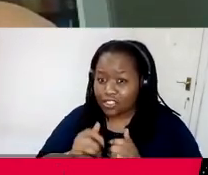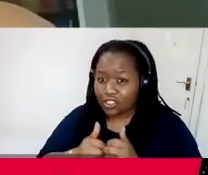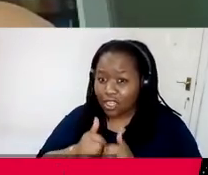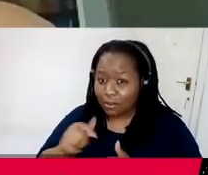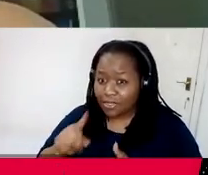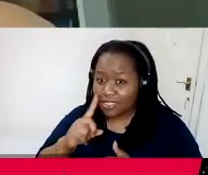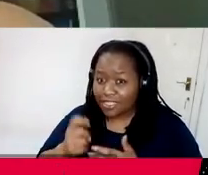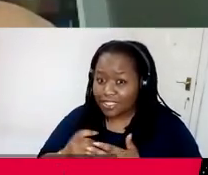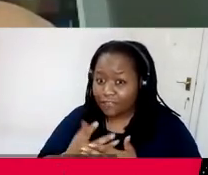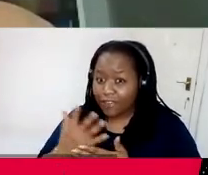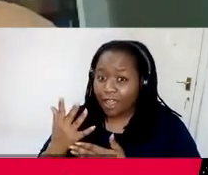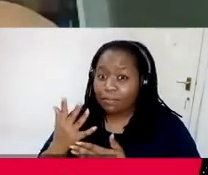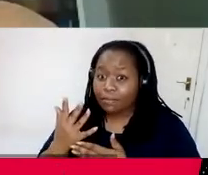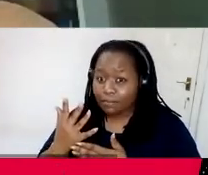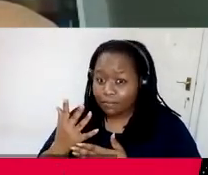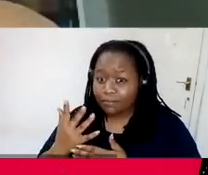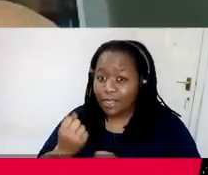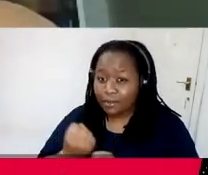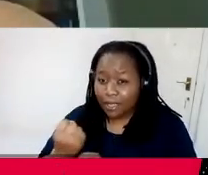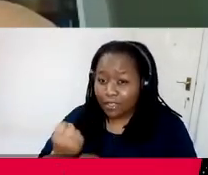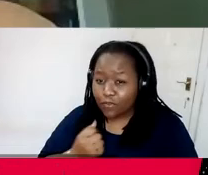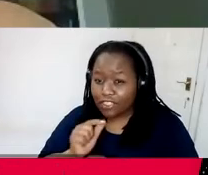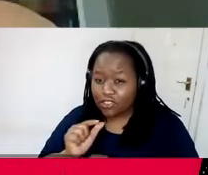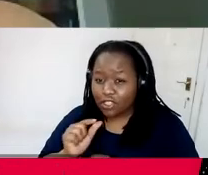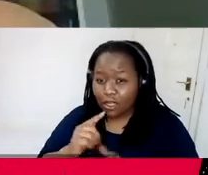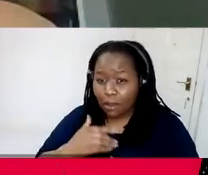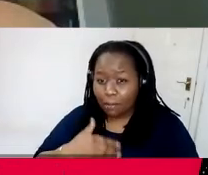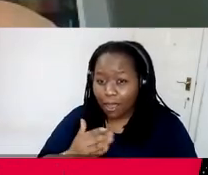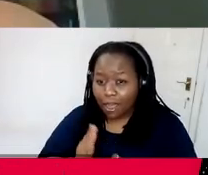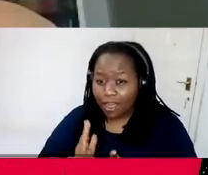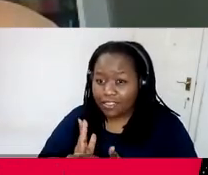fighter jets or whatever military equipment